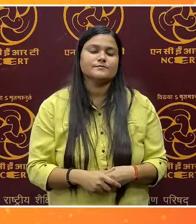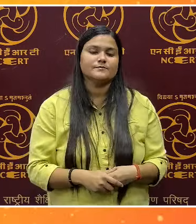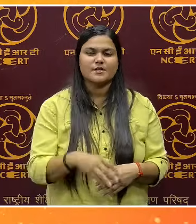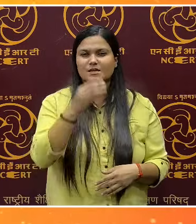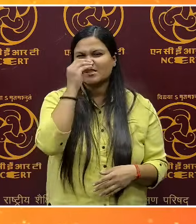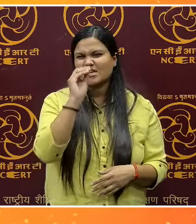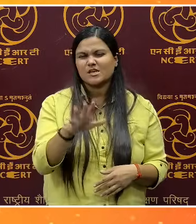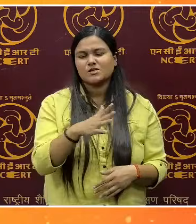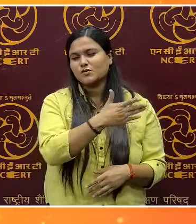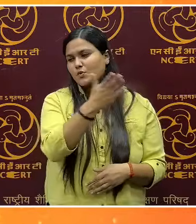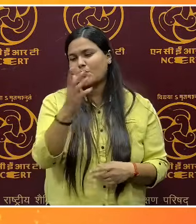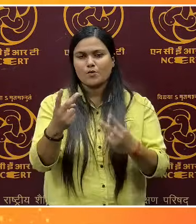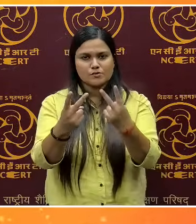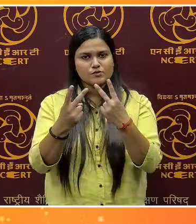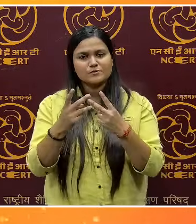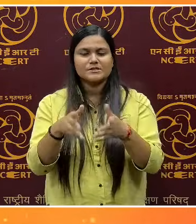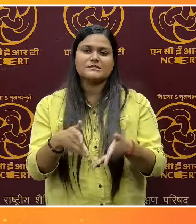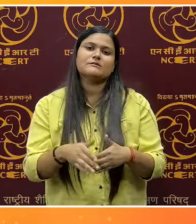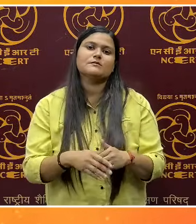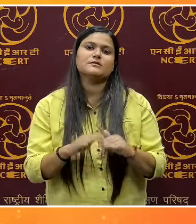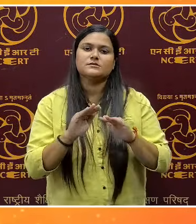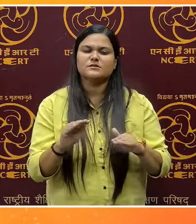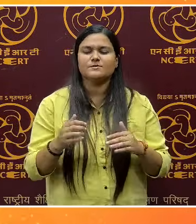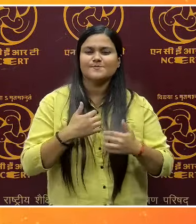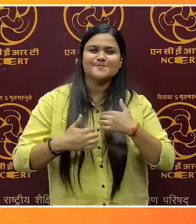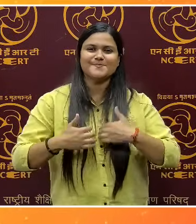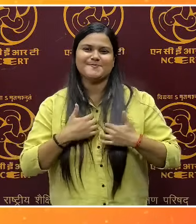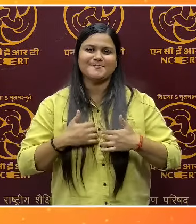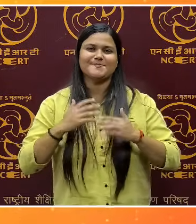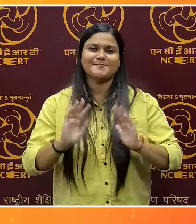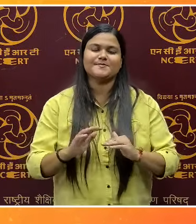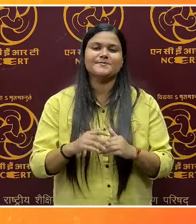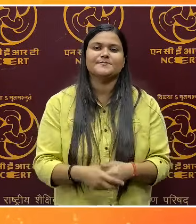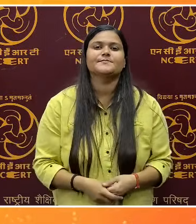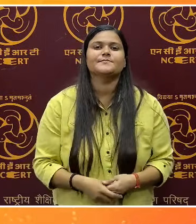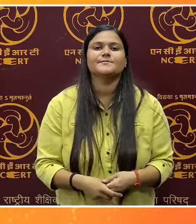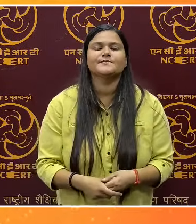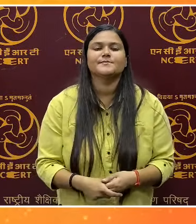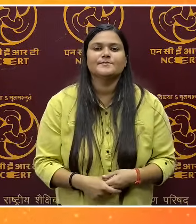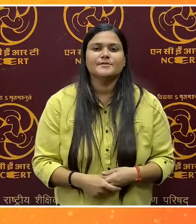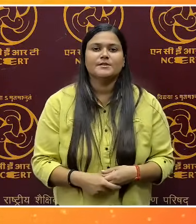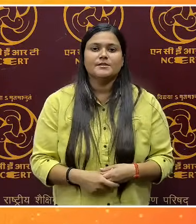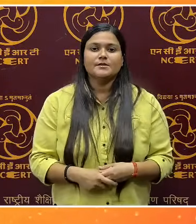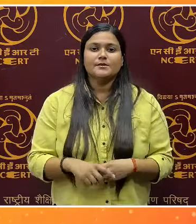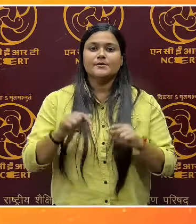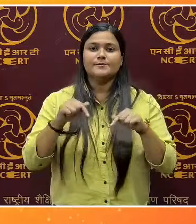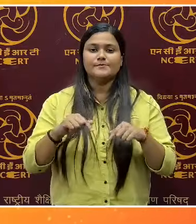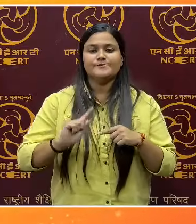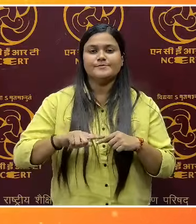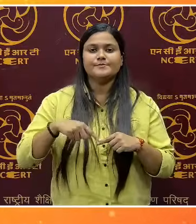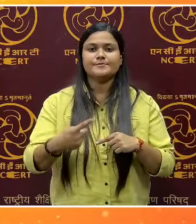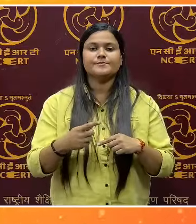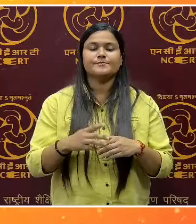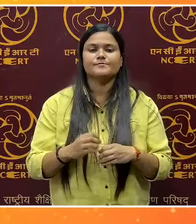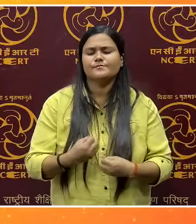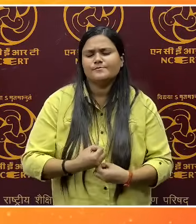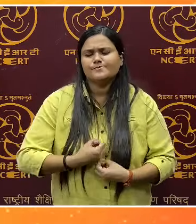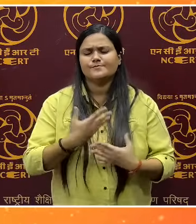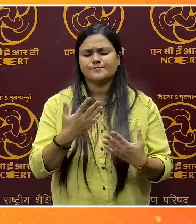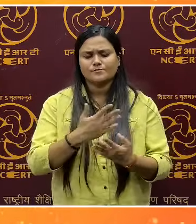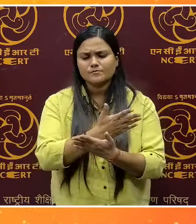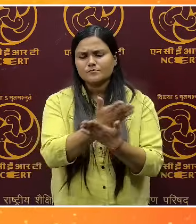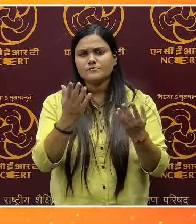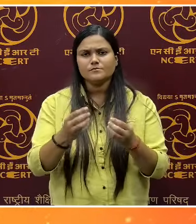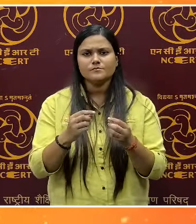easy, ma'am, for our students as well, right? Yes, it's very interesting to also. differentiate between the two. Yes. Now, next question is express each of the following